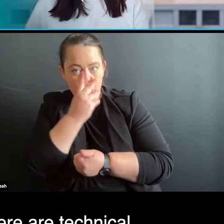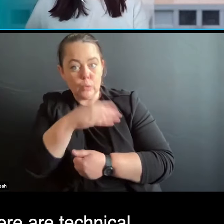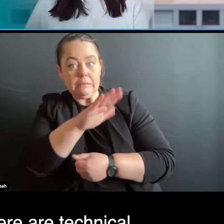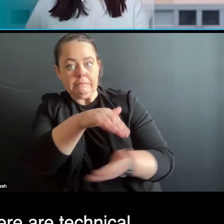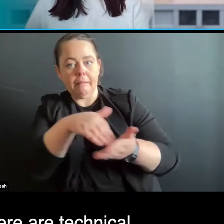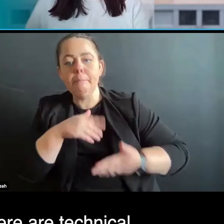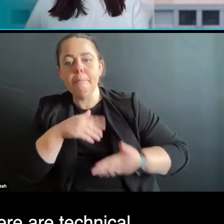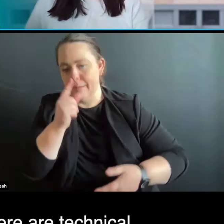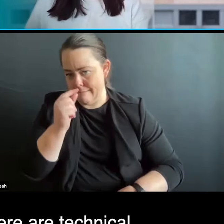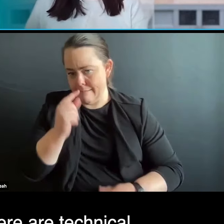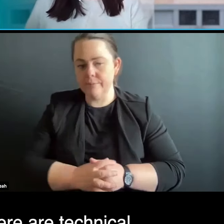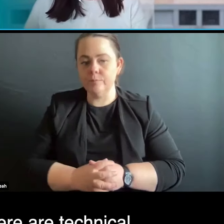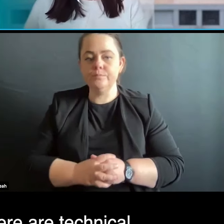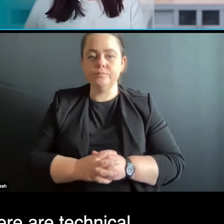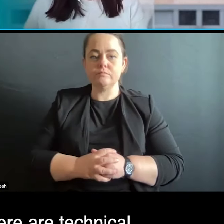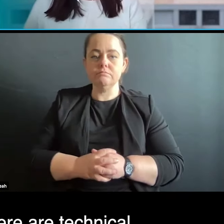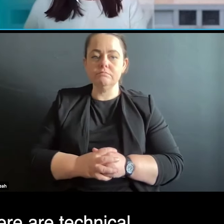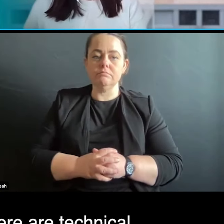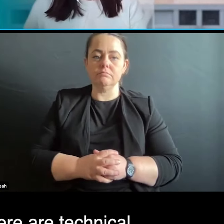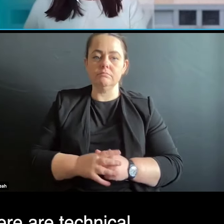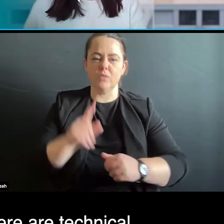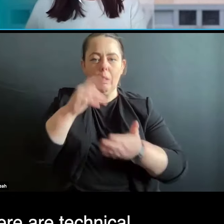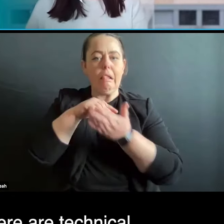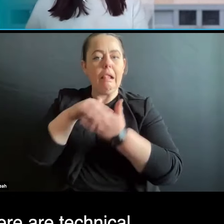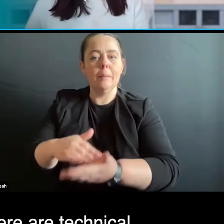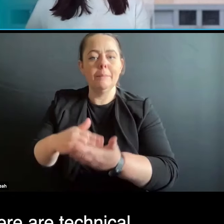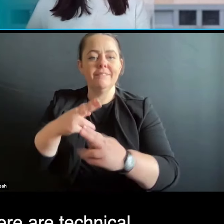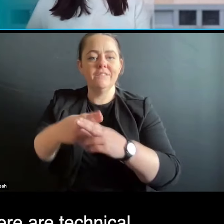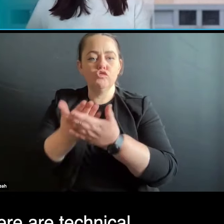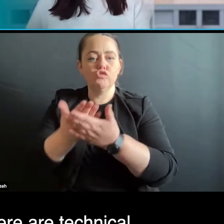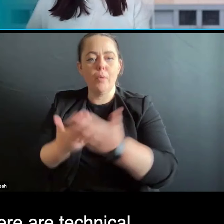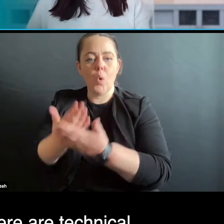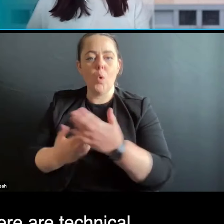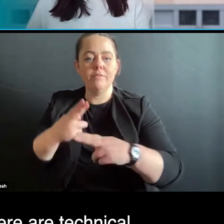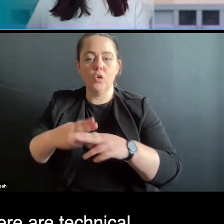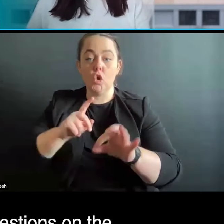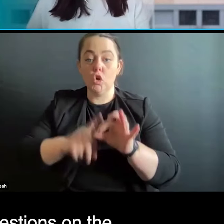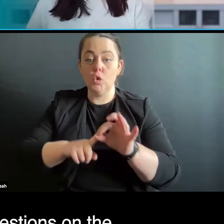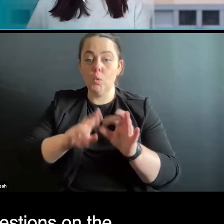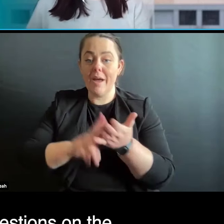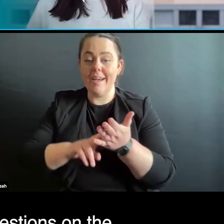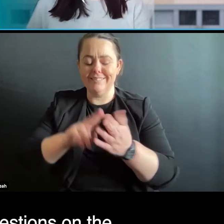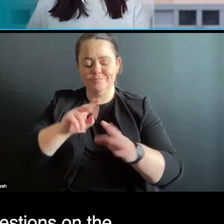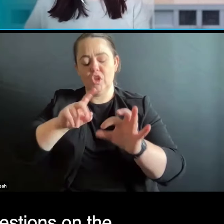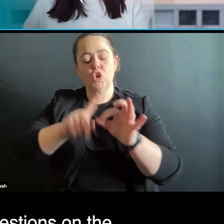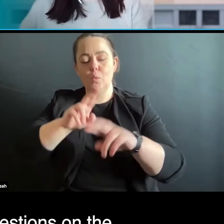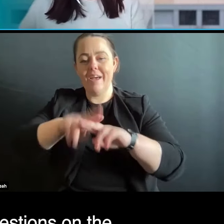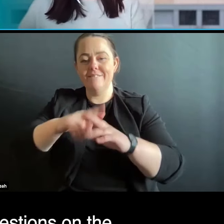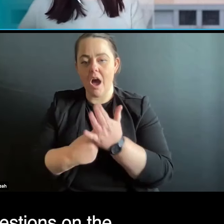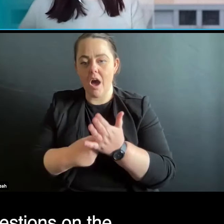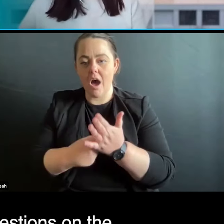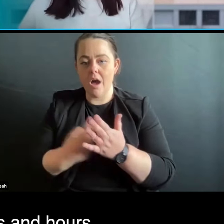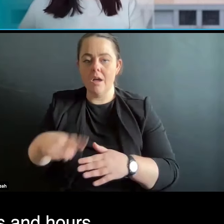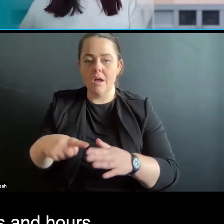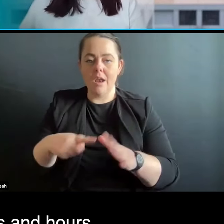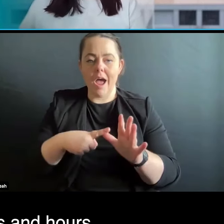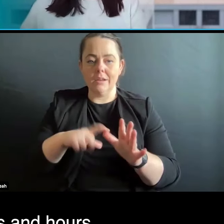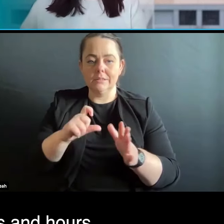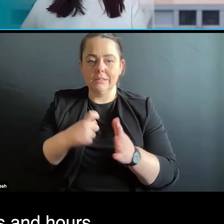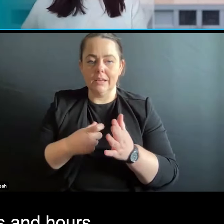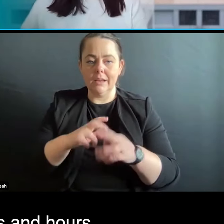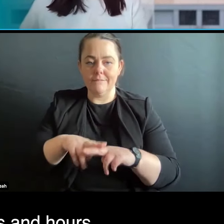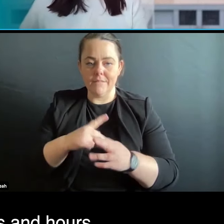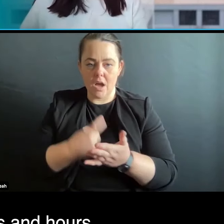reporting of the QFR and the ACFR. But if there are technical questions or accounting type questions on the